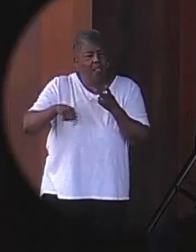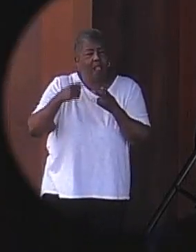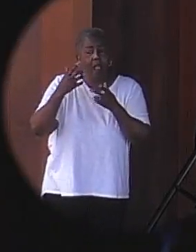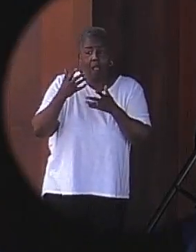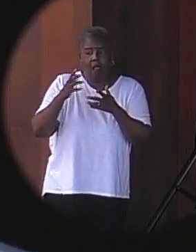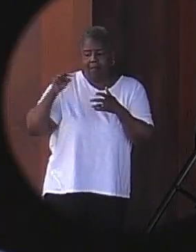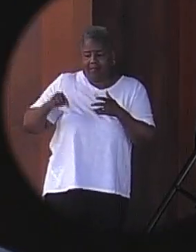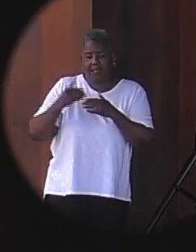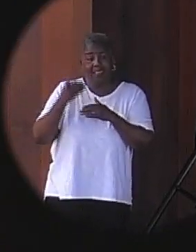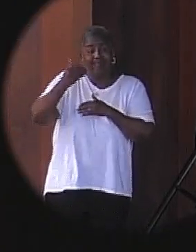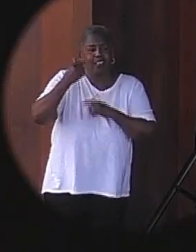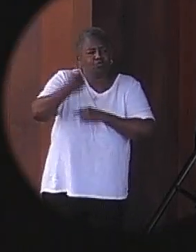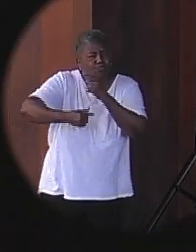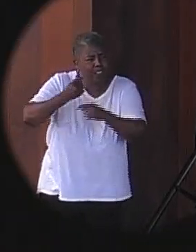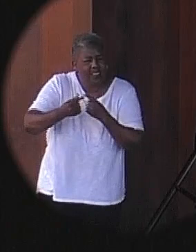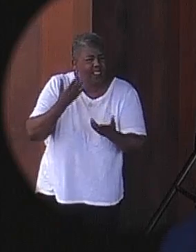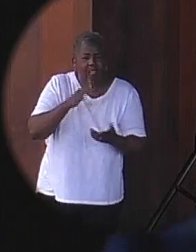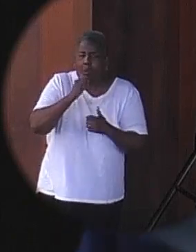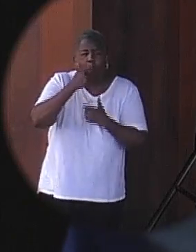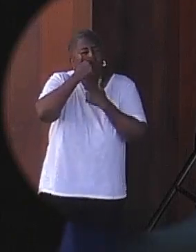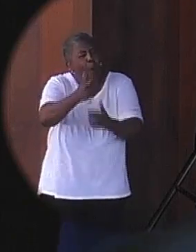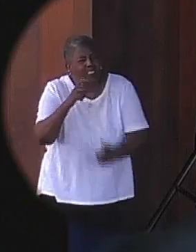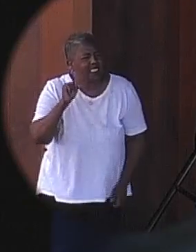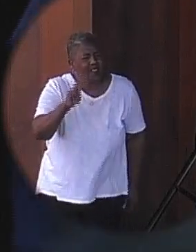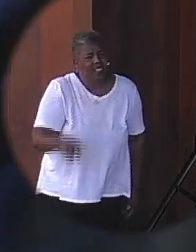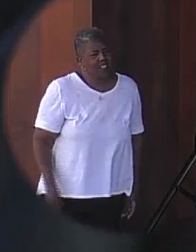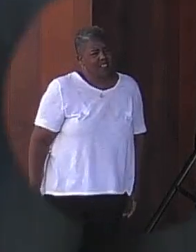up under us that don't even watch television,